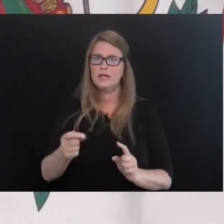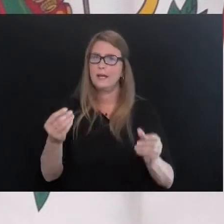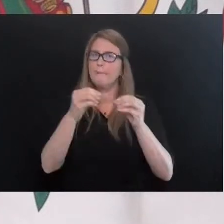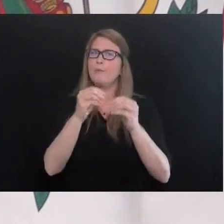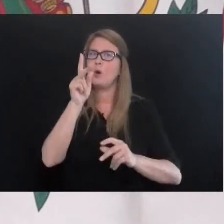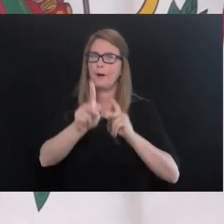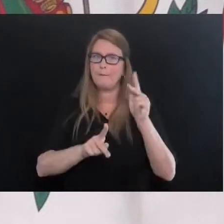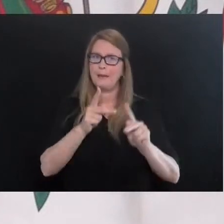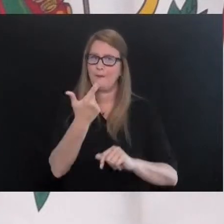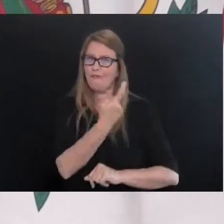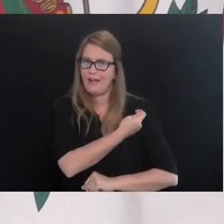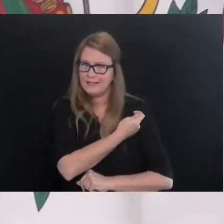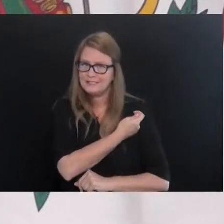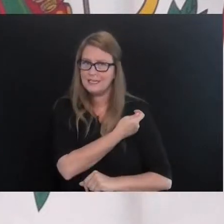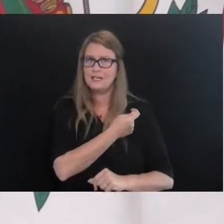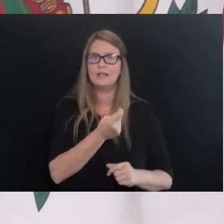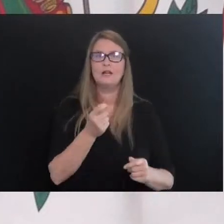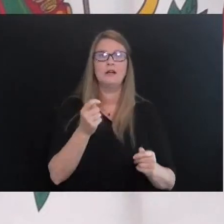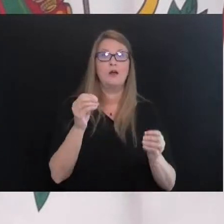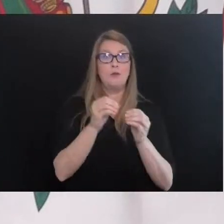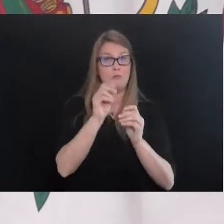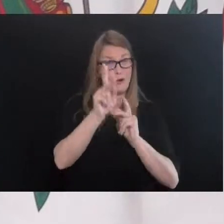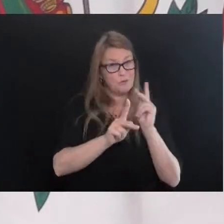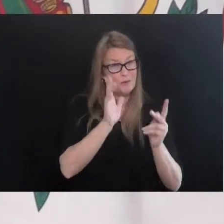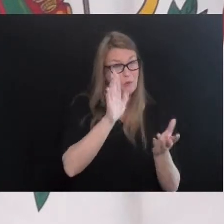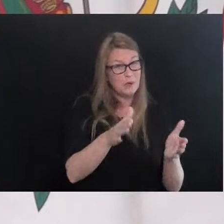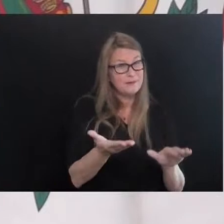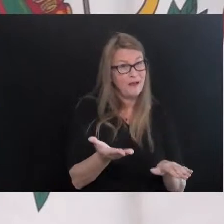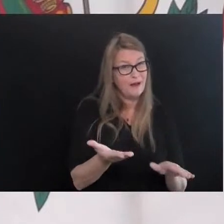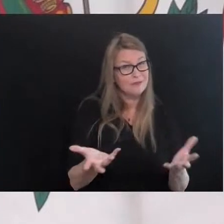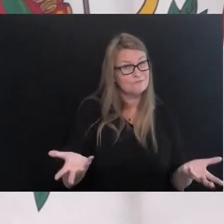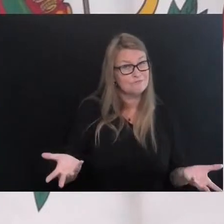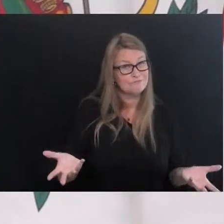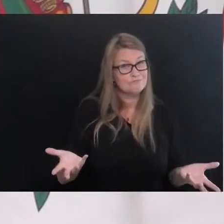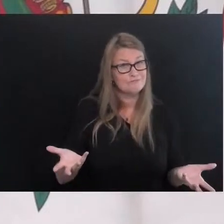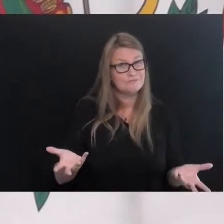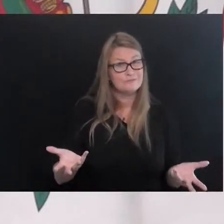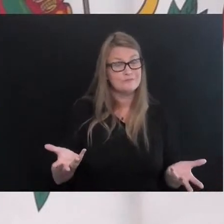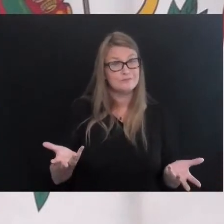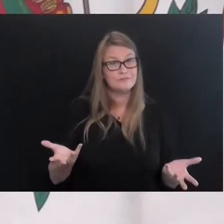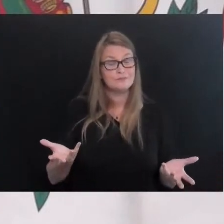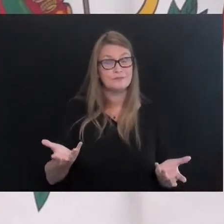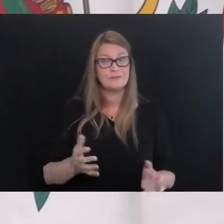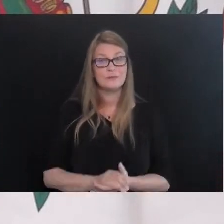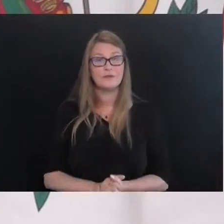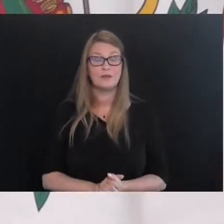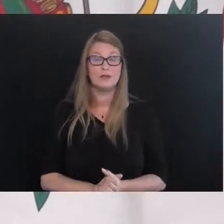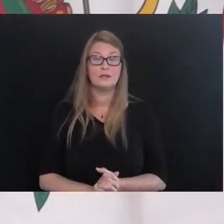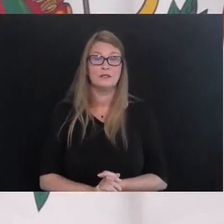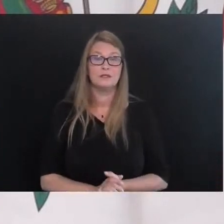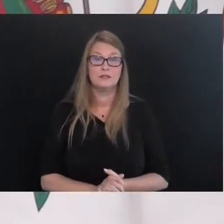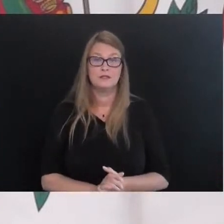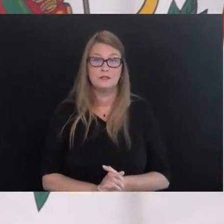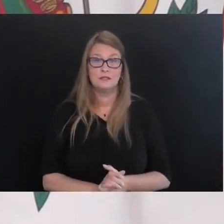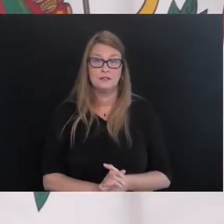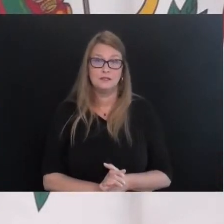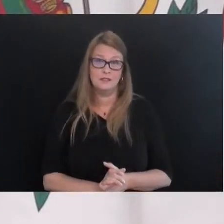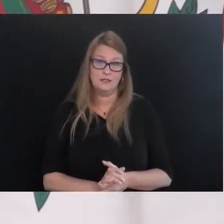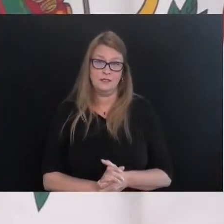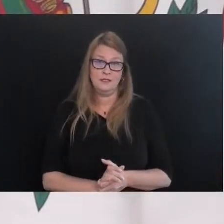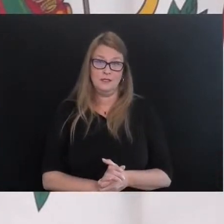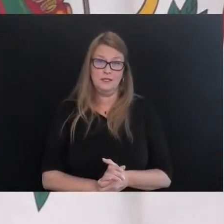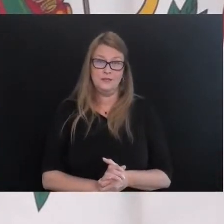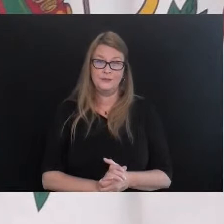people vaccinated, there's more people going to die. Now, let me just say just this. And